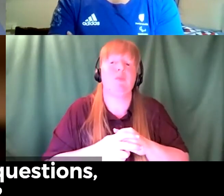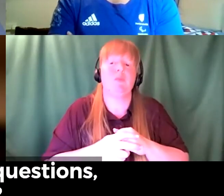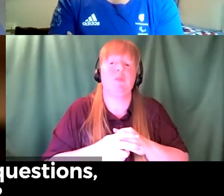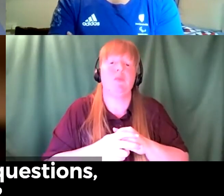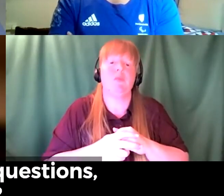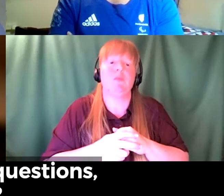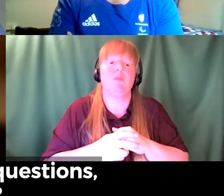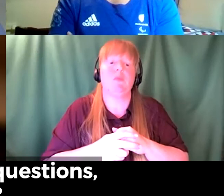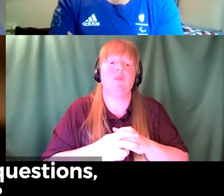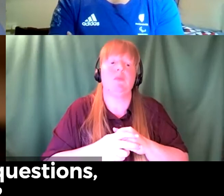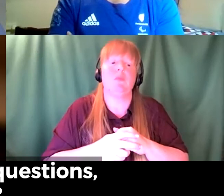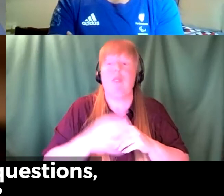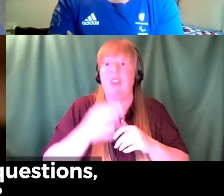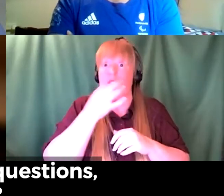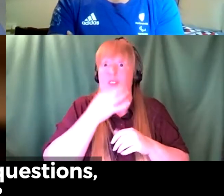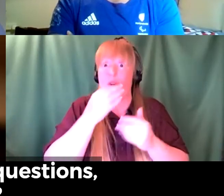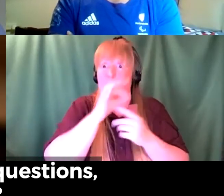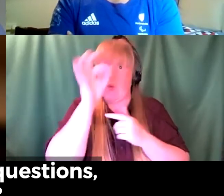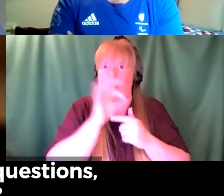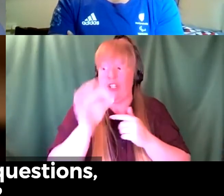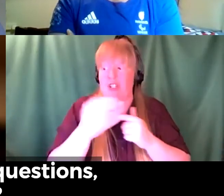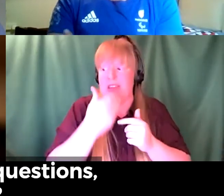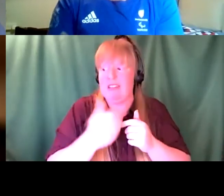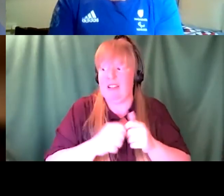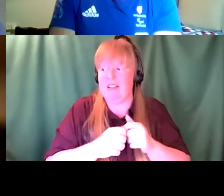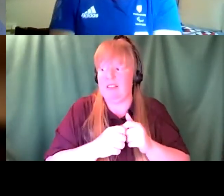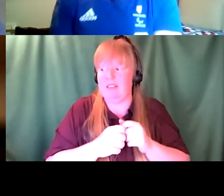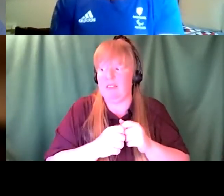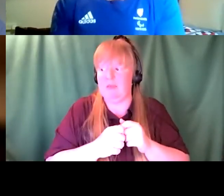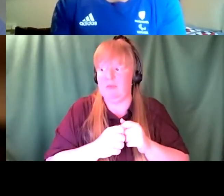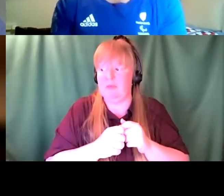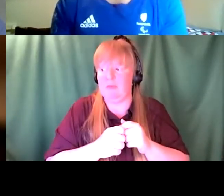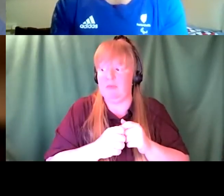There are a few more questions. If can I ask a question? Right, we've got.